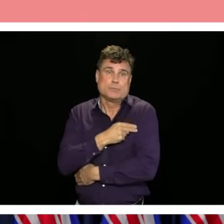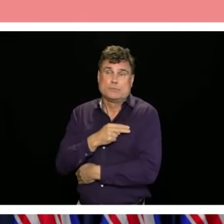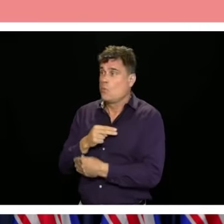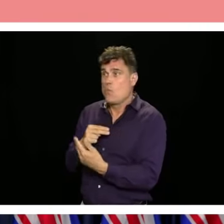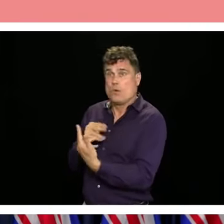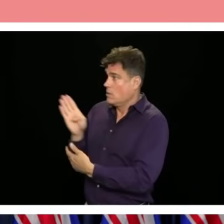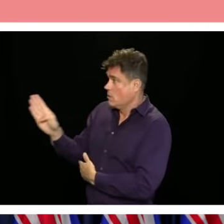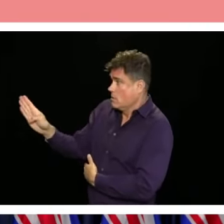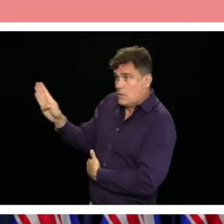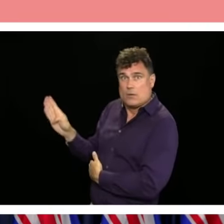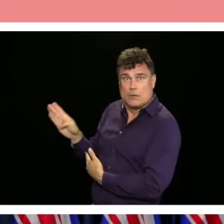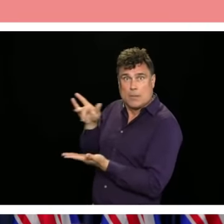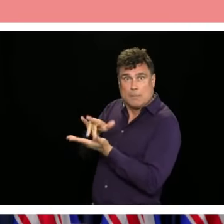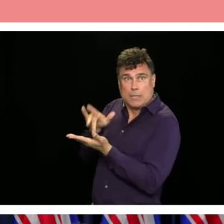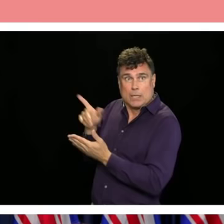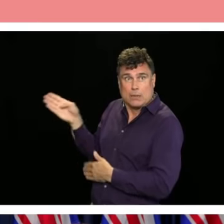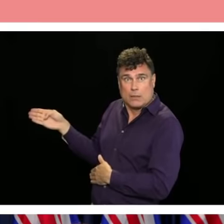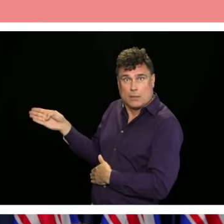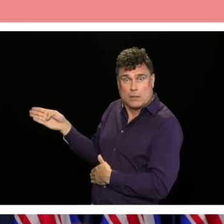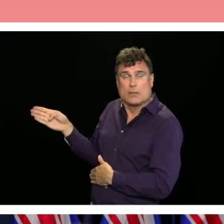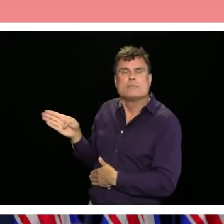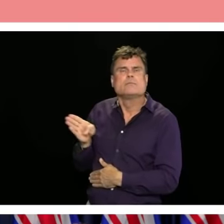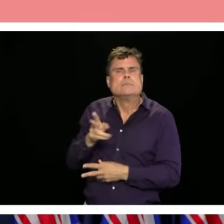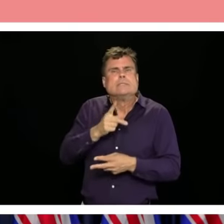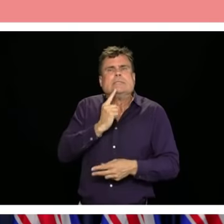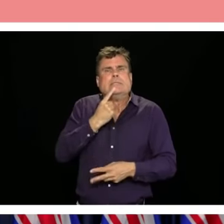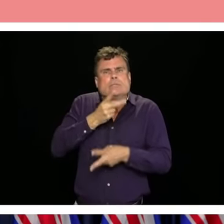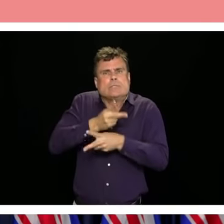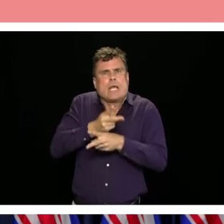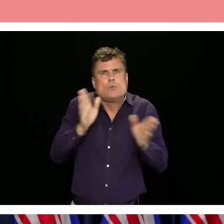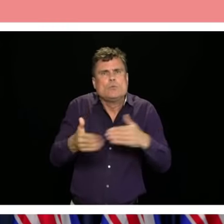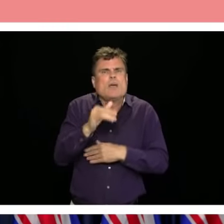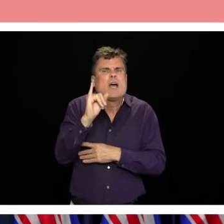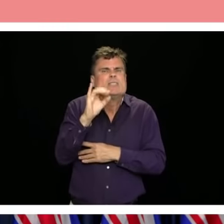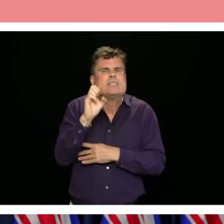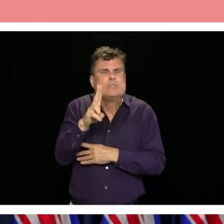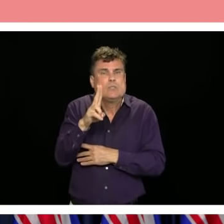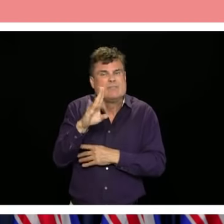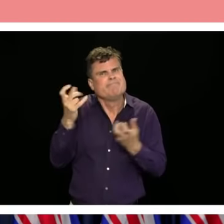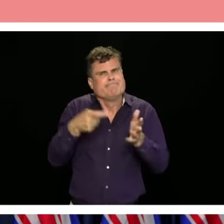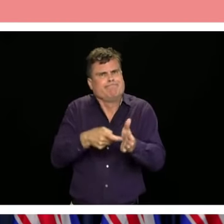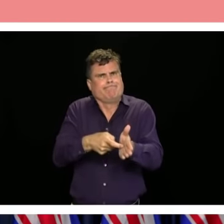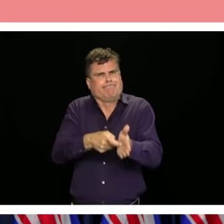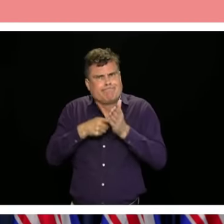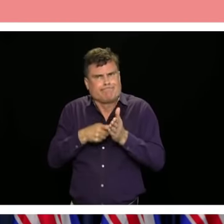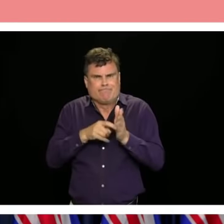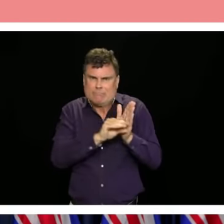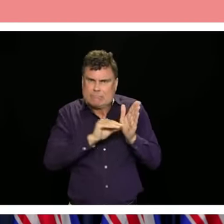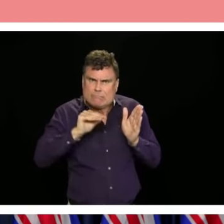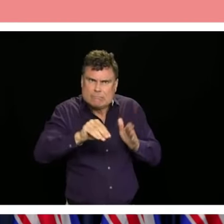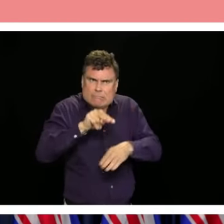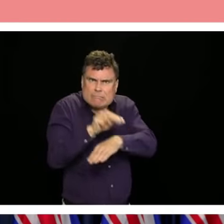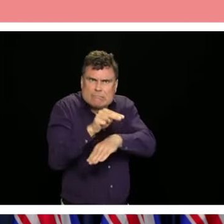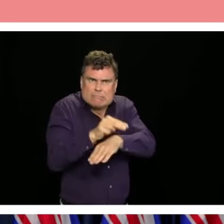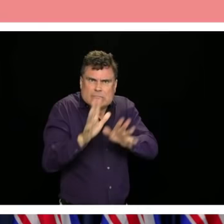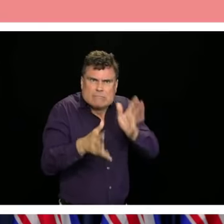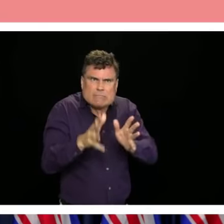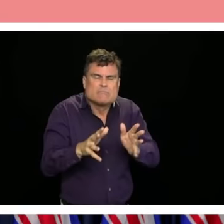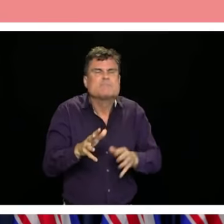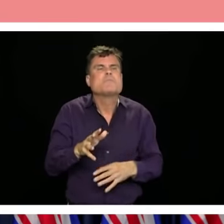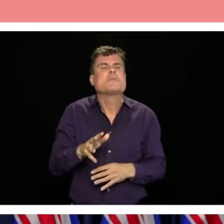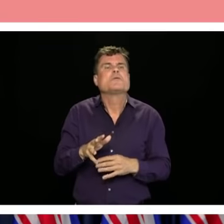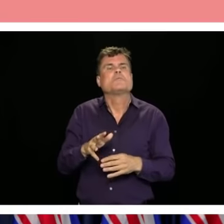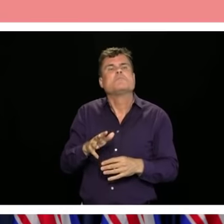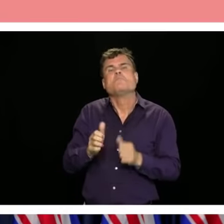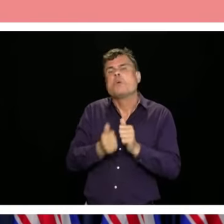the age moves up for those who required care in the intensive care unit to mostly be clustered around people in their 60s